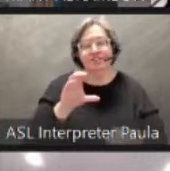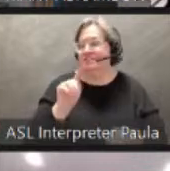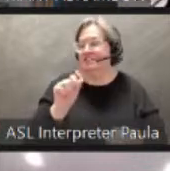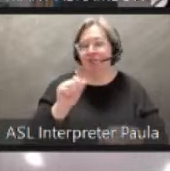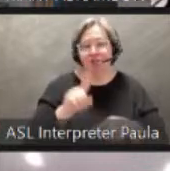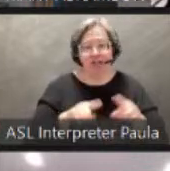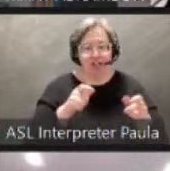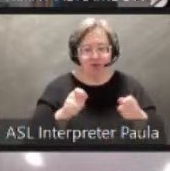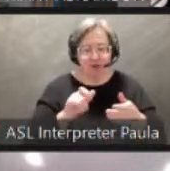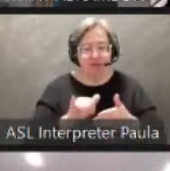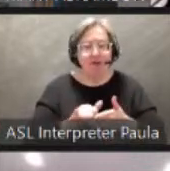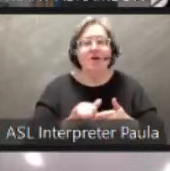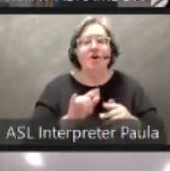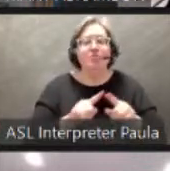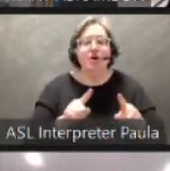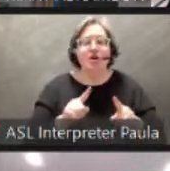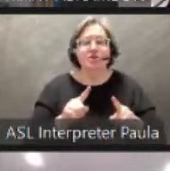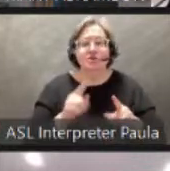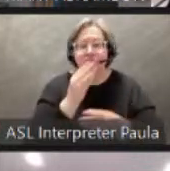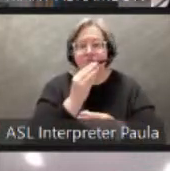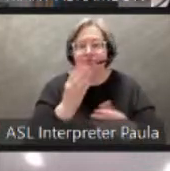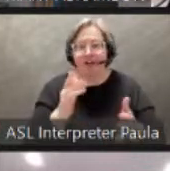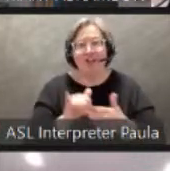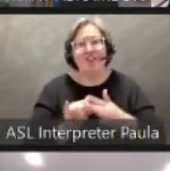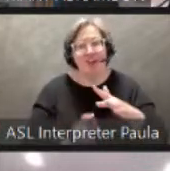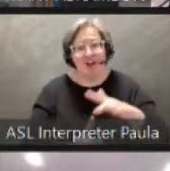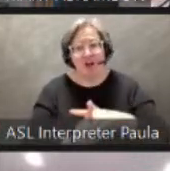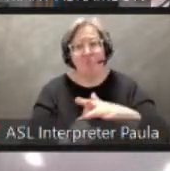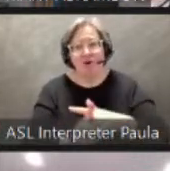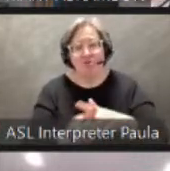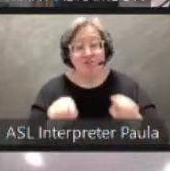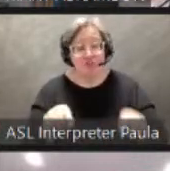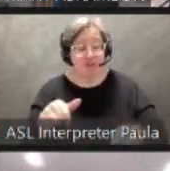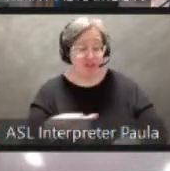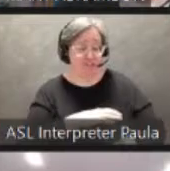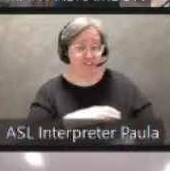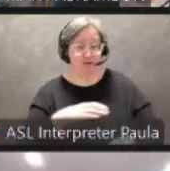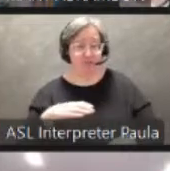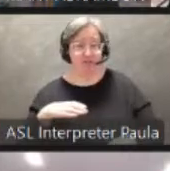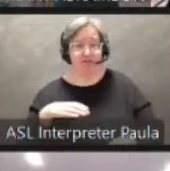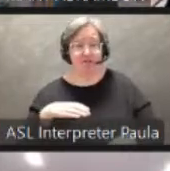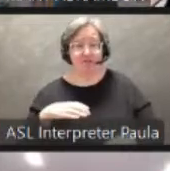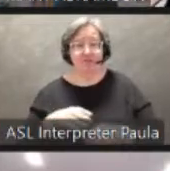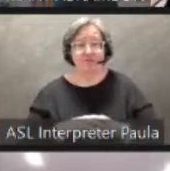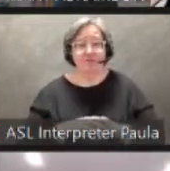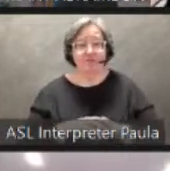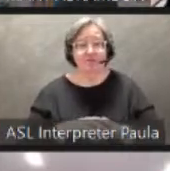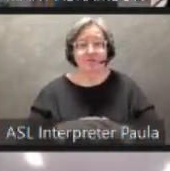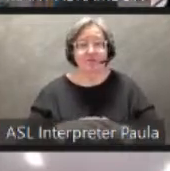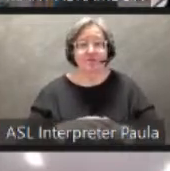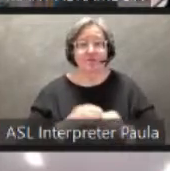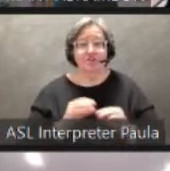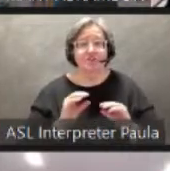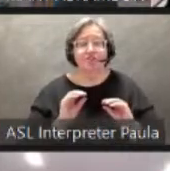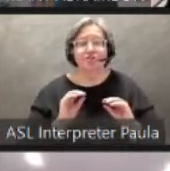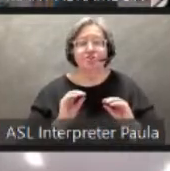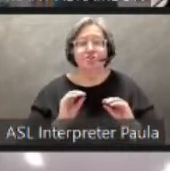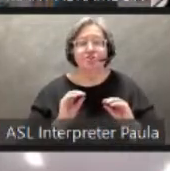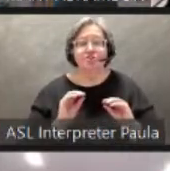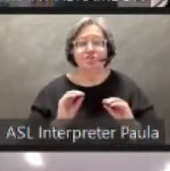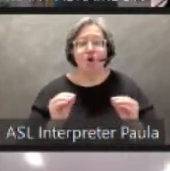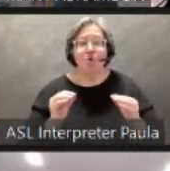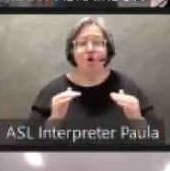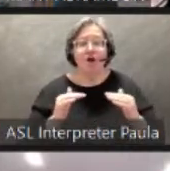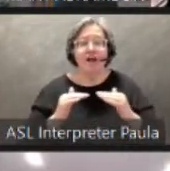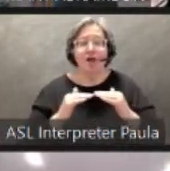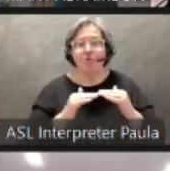can be communicated, that is, that's come up a lot in this committee because there is no equivalent CDOT committee, but that it is